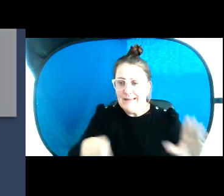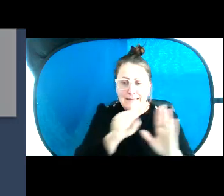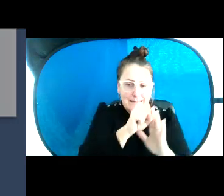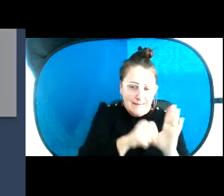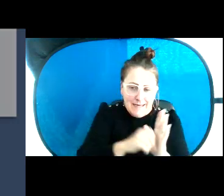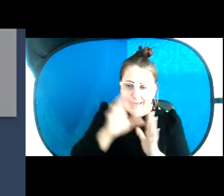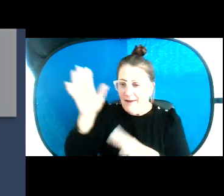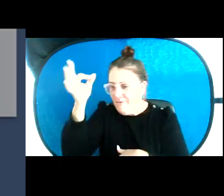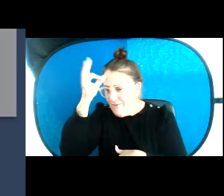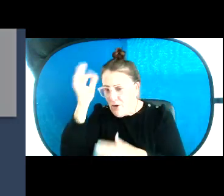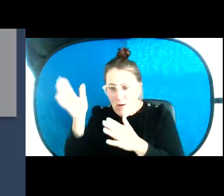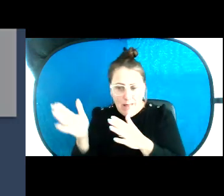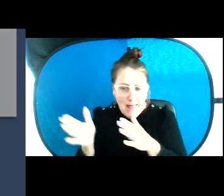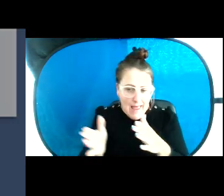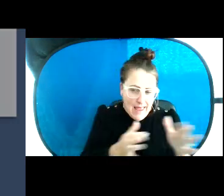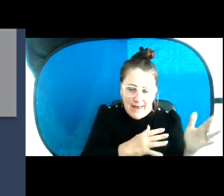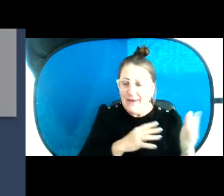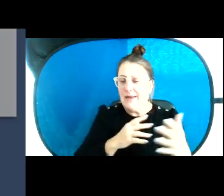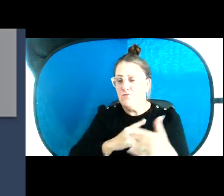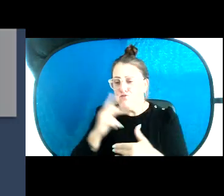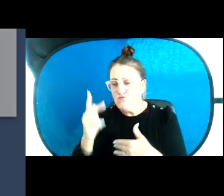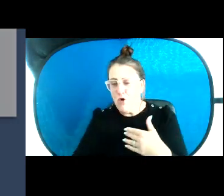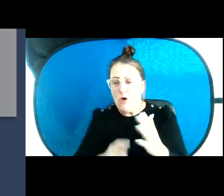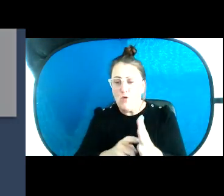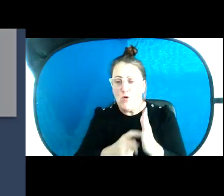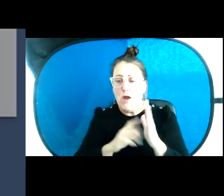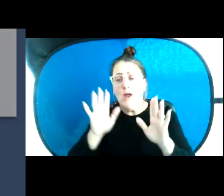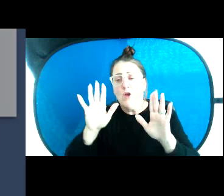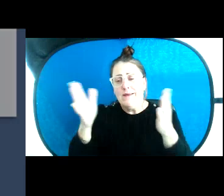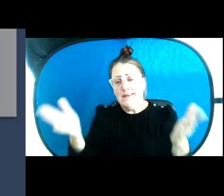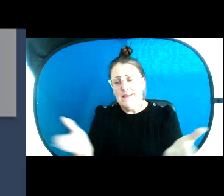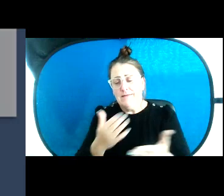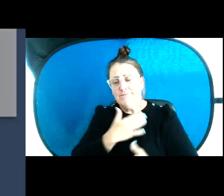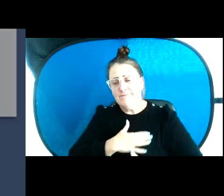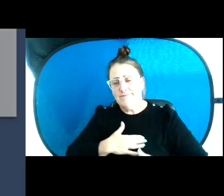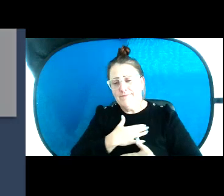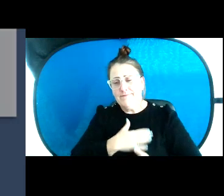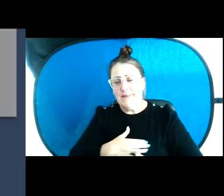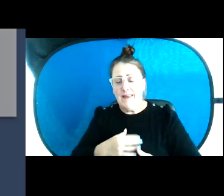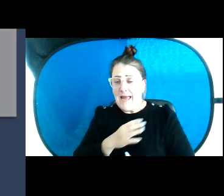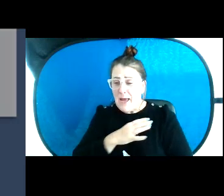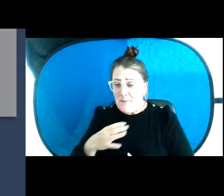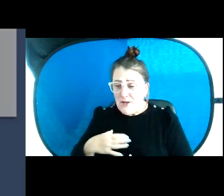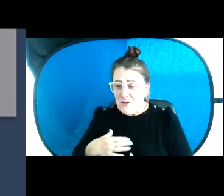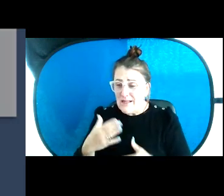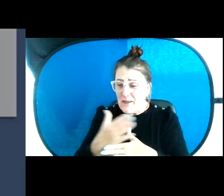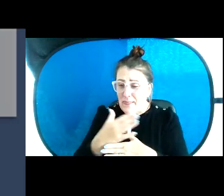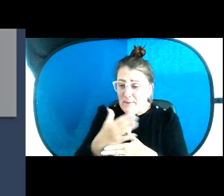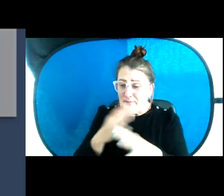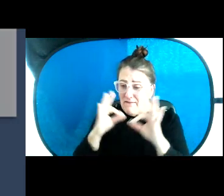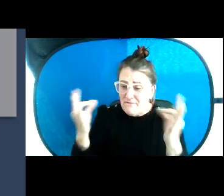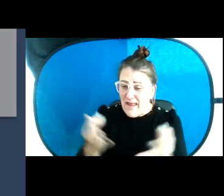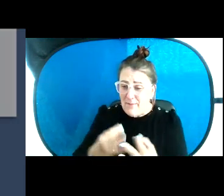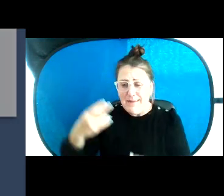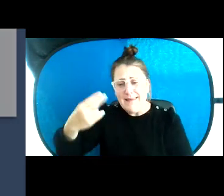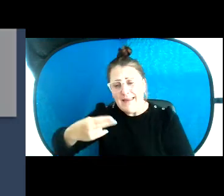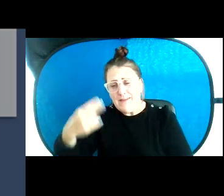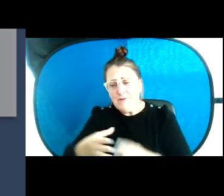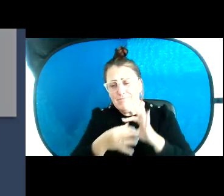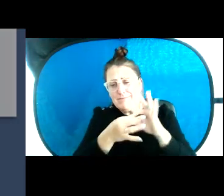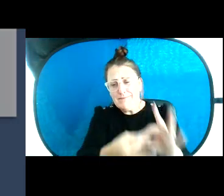requirements. Your presence truly means a lot to us. Commissioner Eager, seriously, sharing with the family history and the ties to the North State was